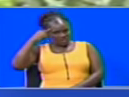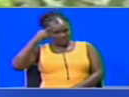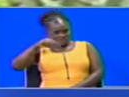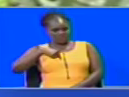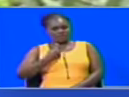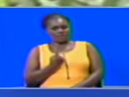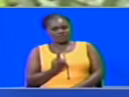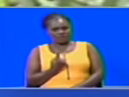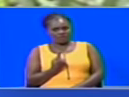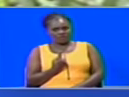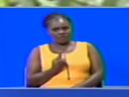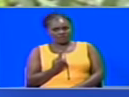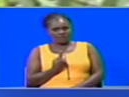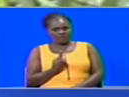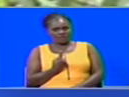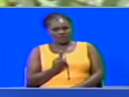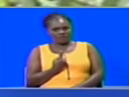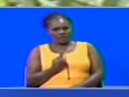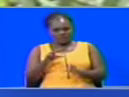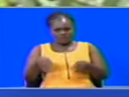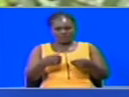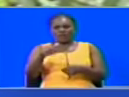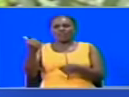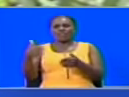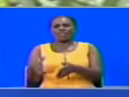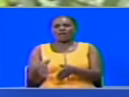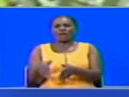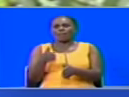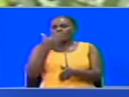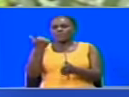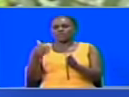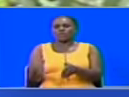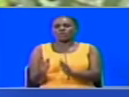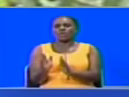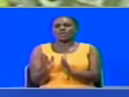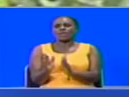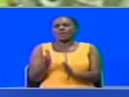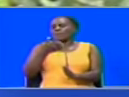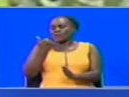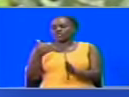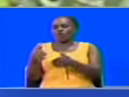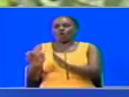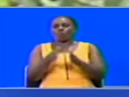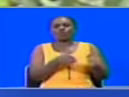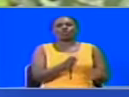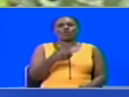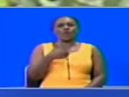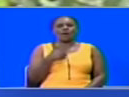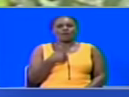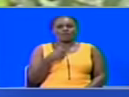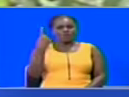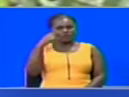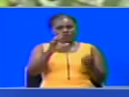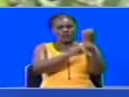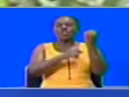we have offered an alternative. Best alternative and best option for the country. Not